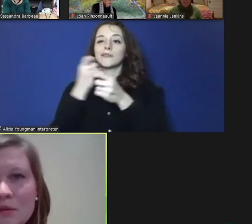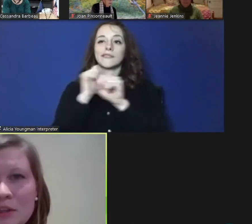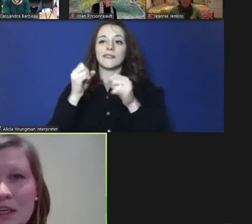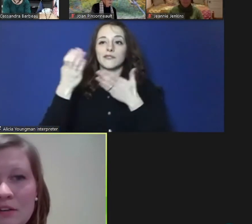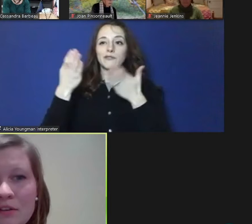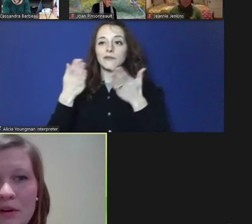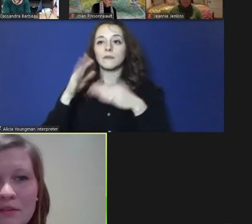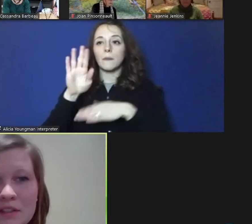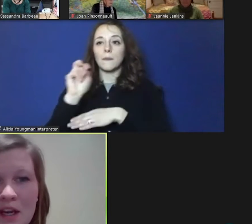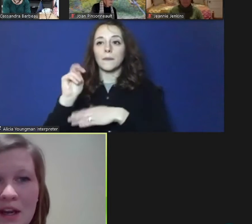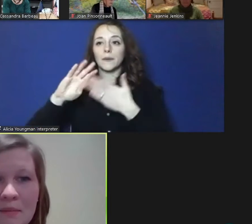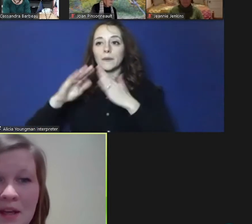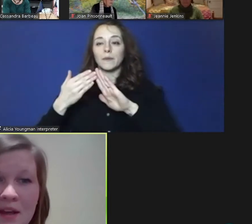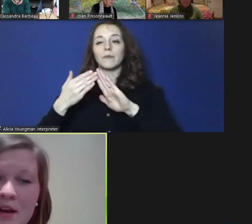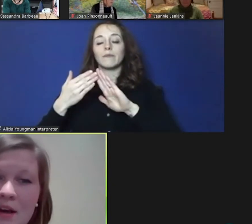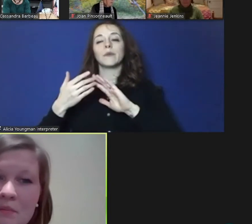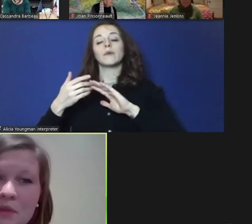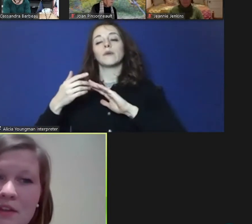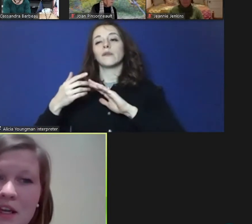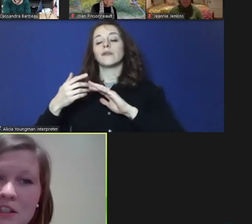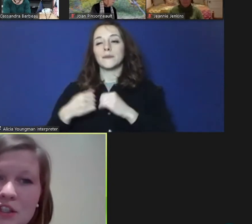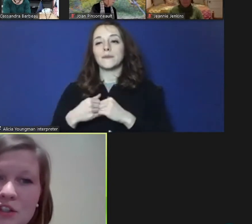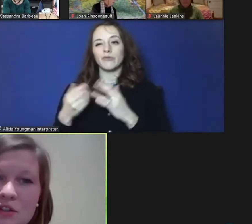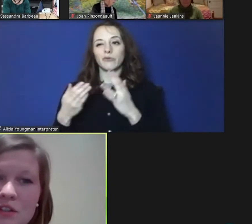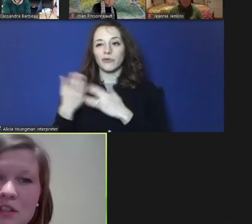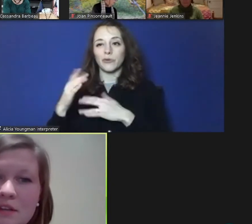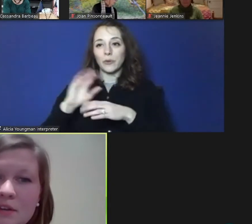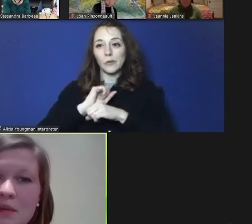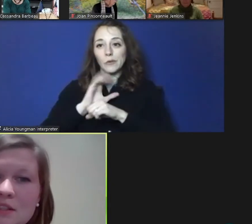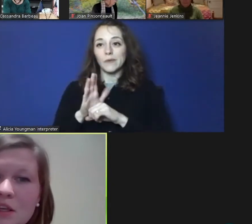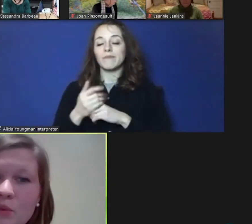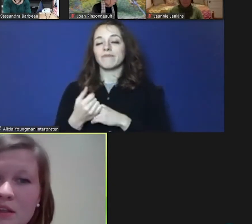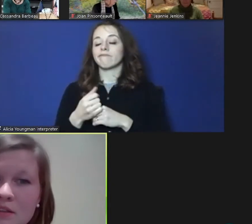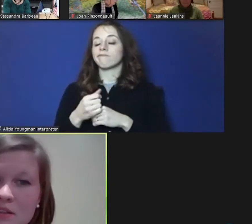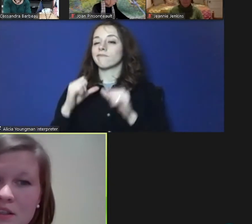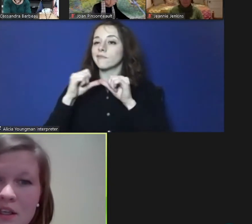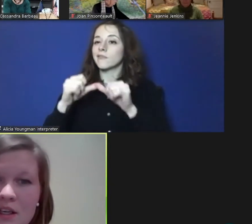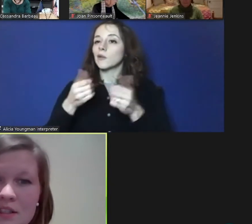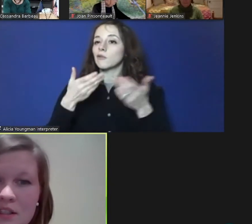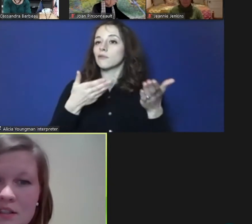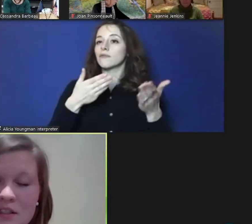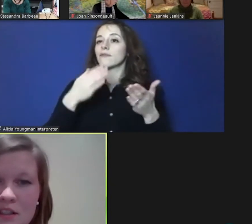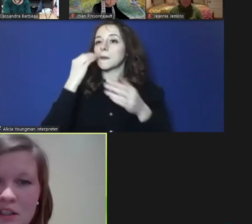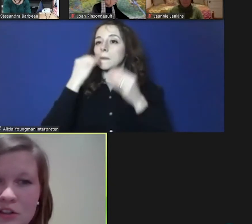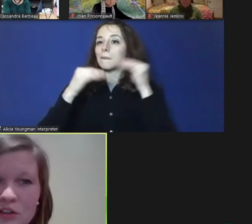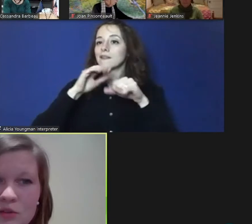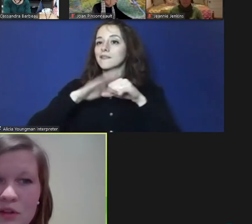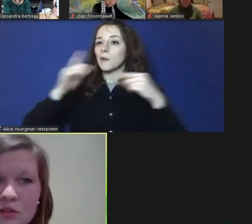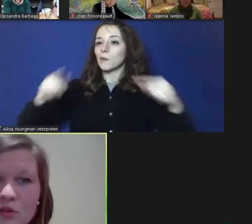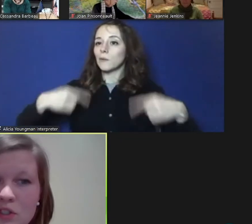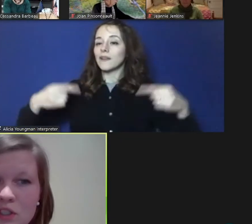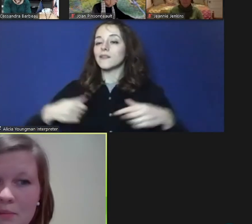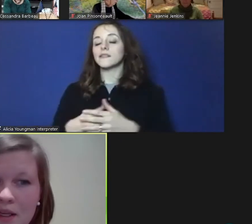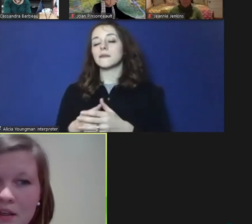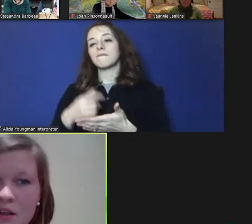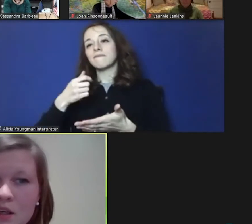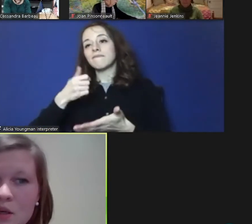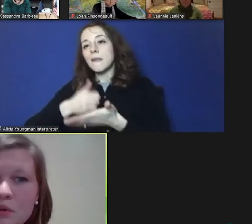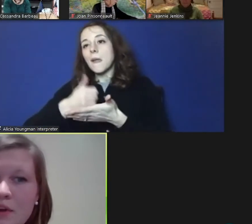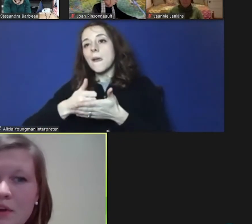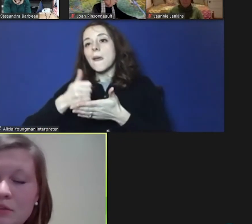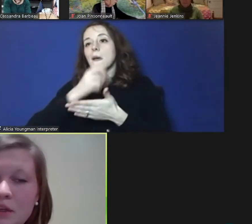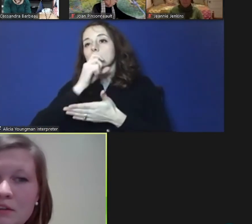Bennington community throughout this time. They continue to deliver Meals on Wheels, assist seniors with grocery